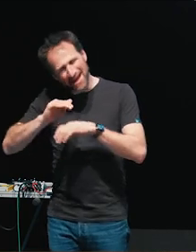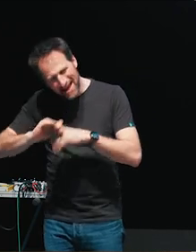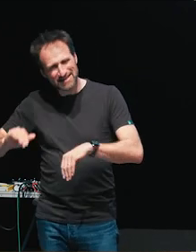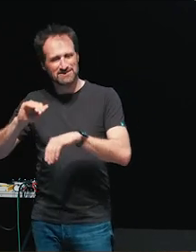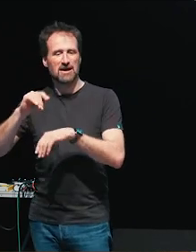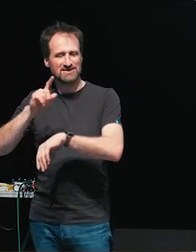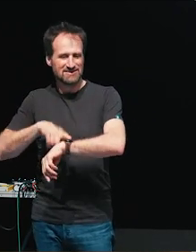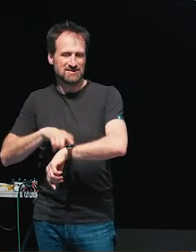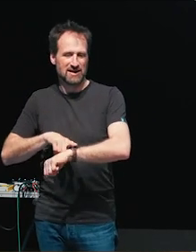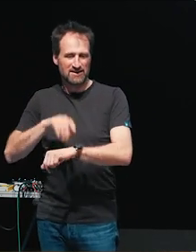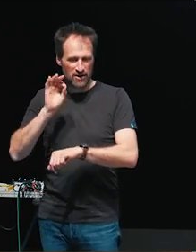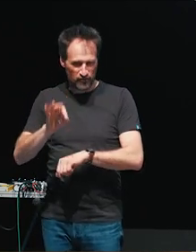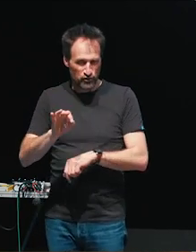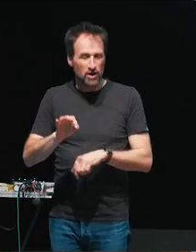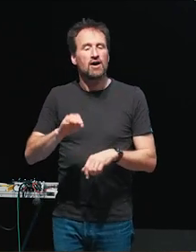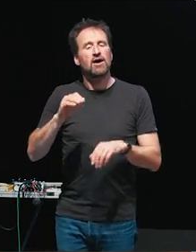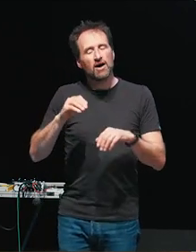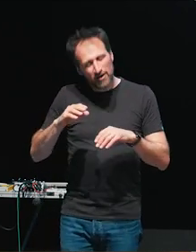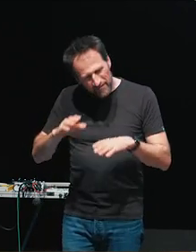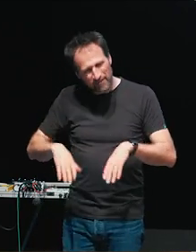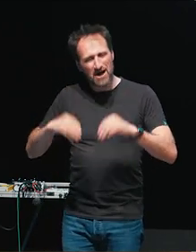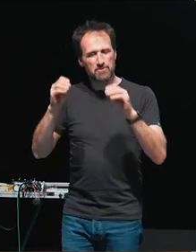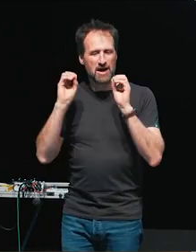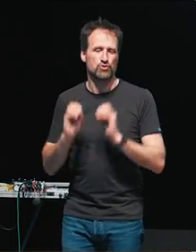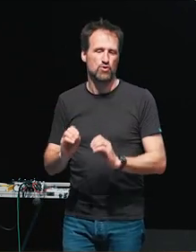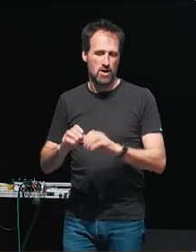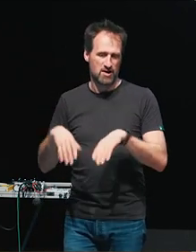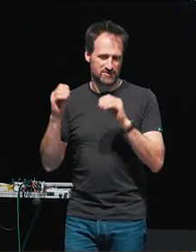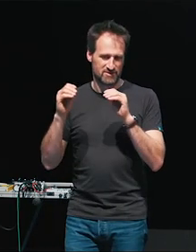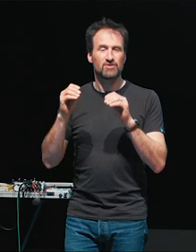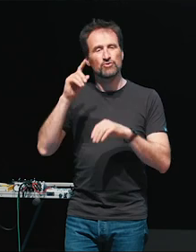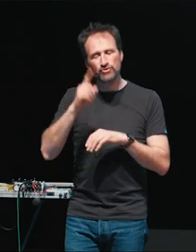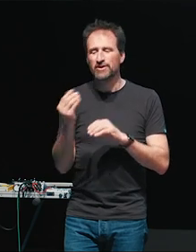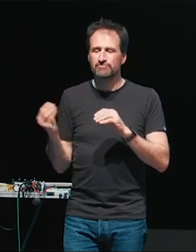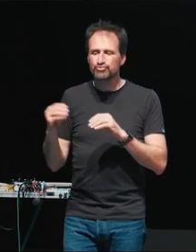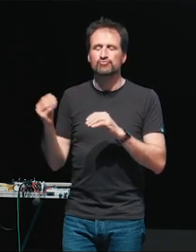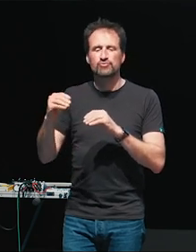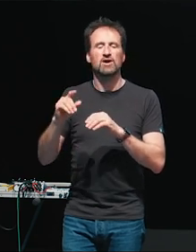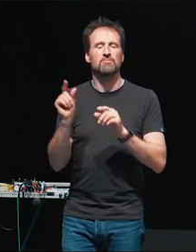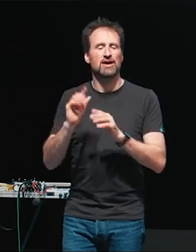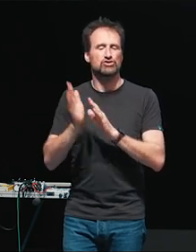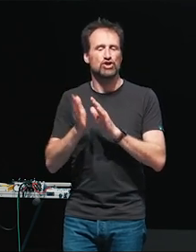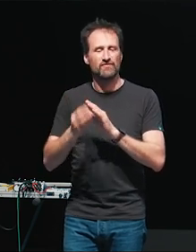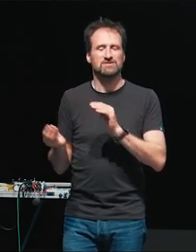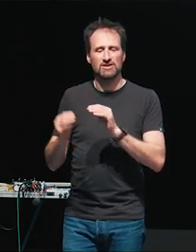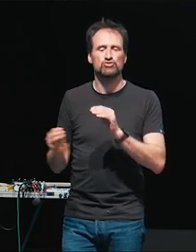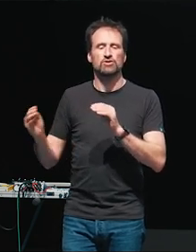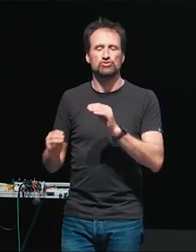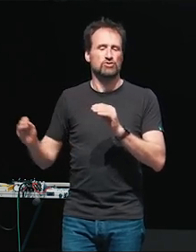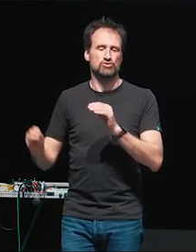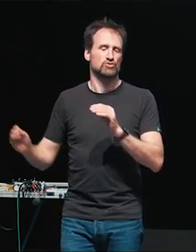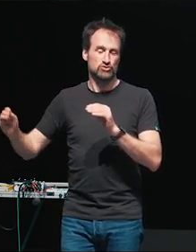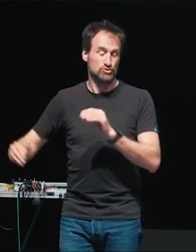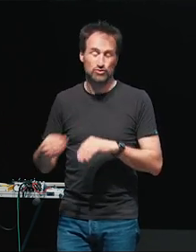months, I'd say, start building the code ground up, and add more microservices as you begin. I'm not saying that it's difficult to